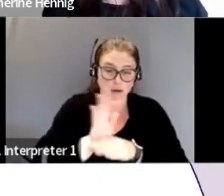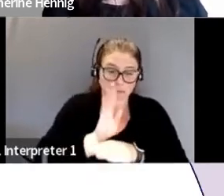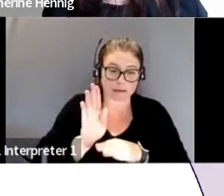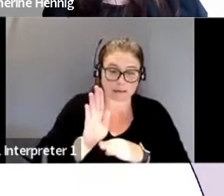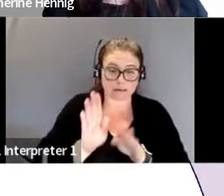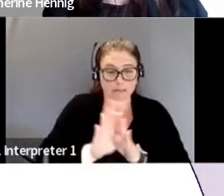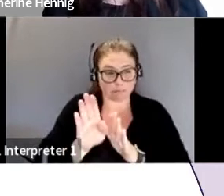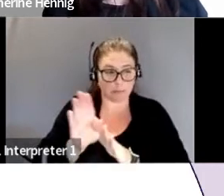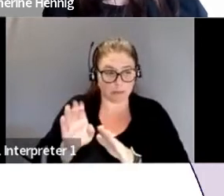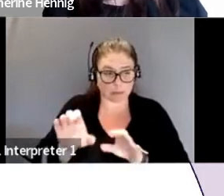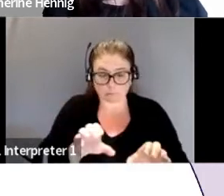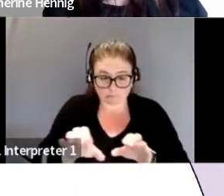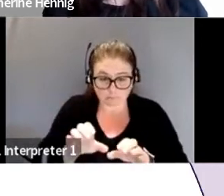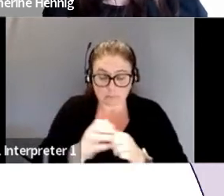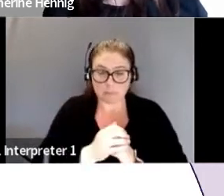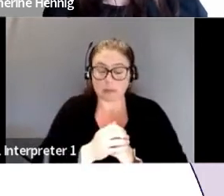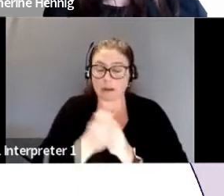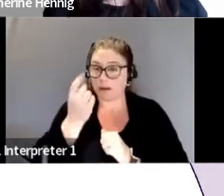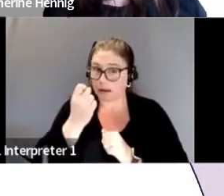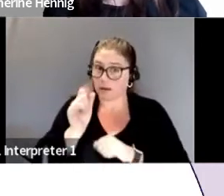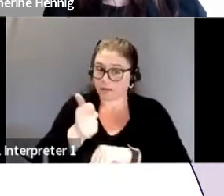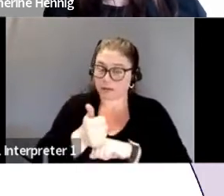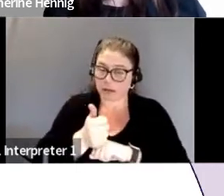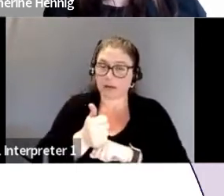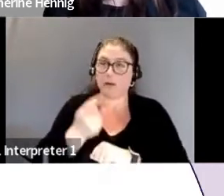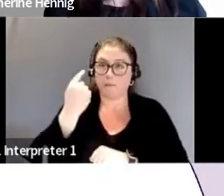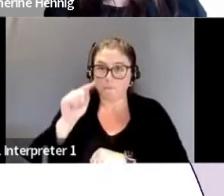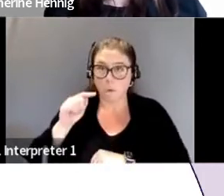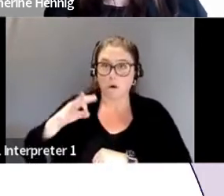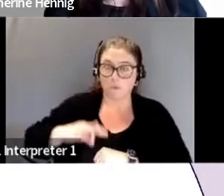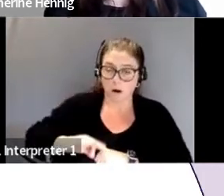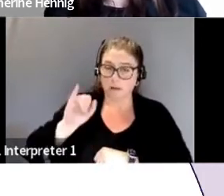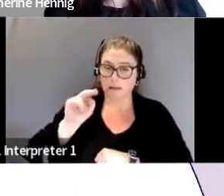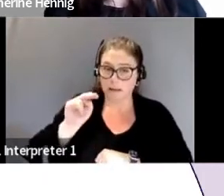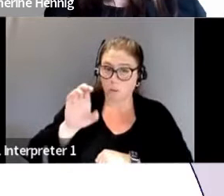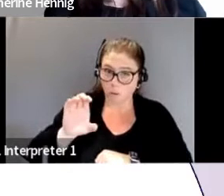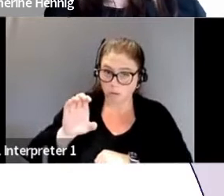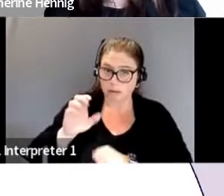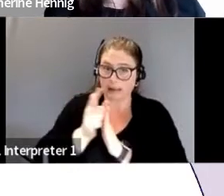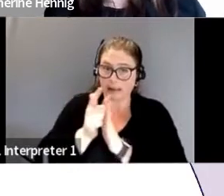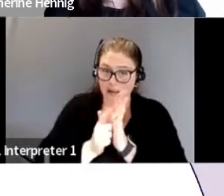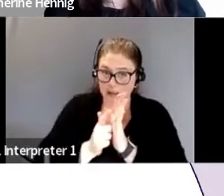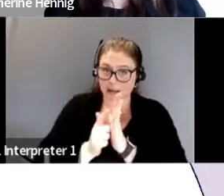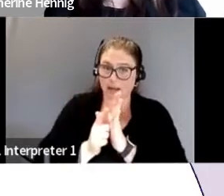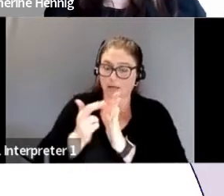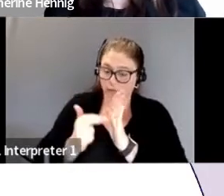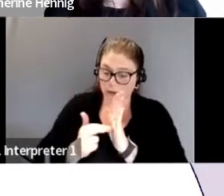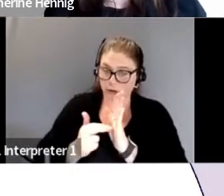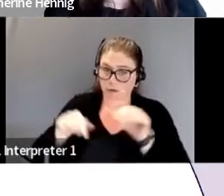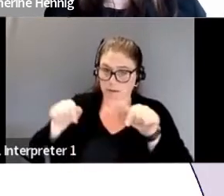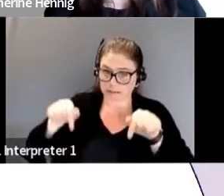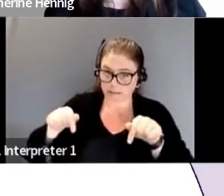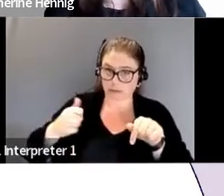quite straightforward. You need to be a for-profit incorporated legal entity in Canada, meaning you would need to have